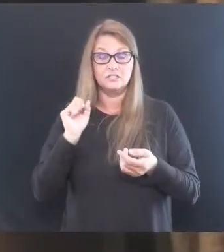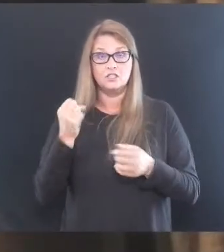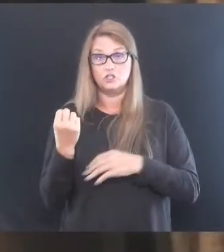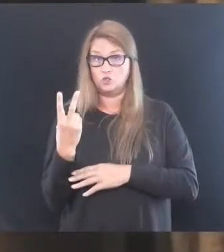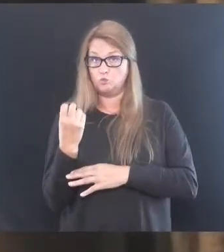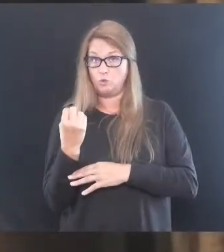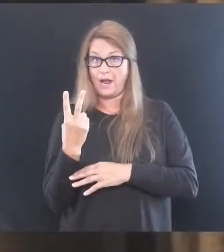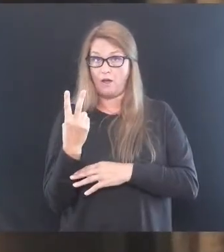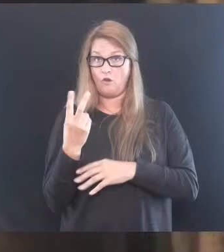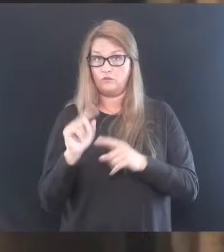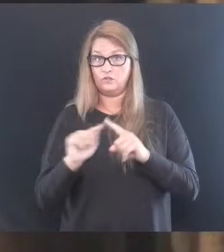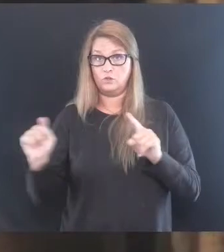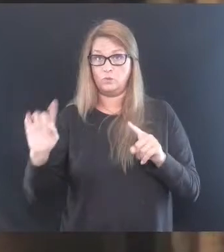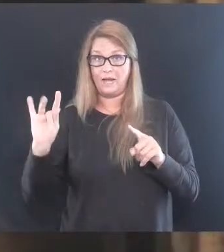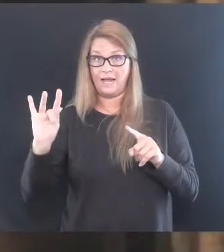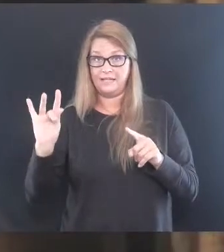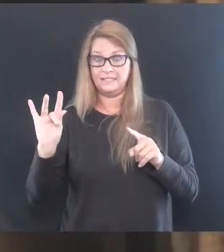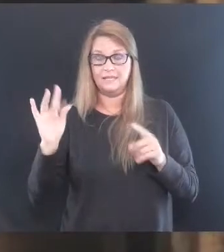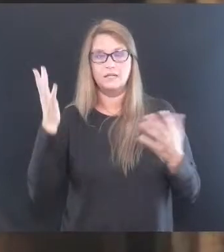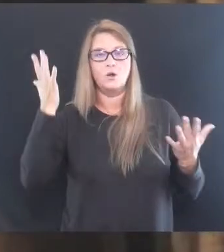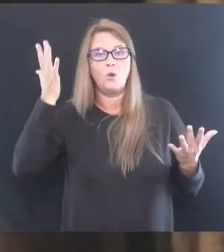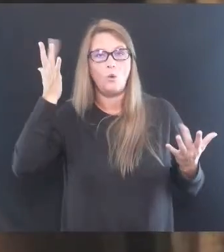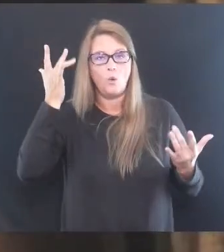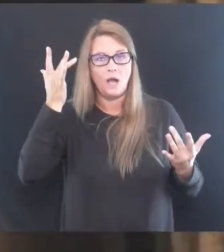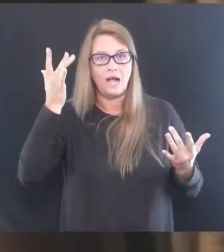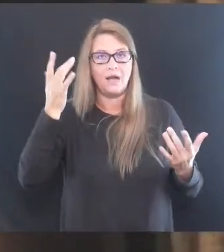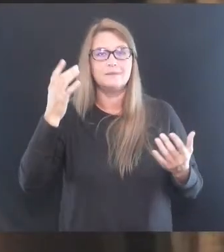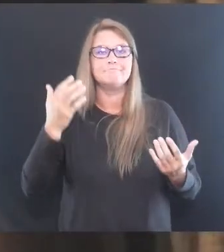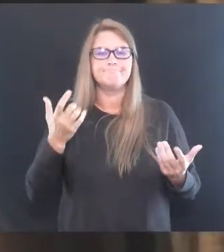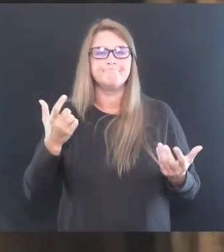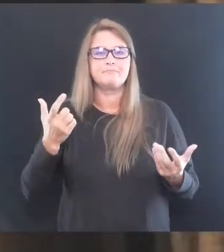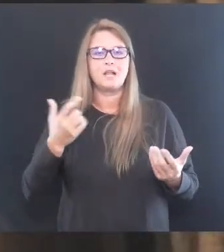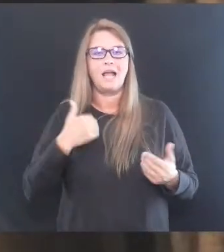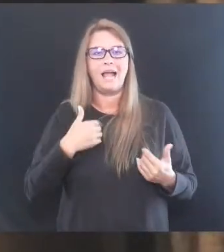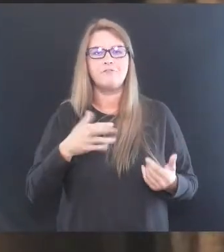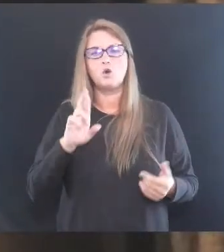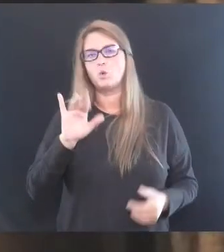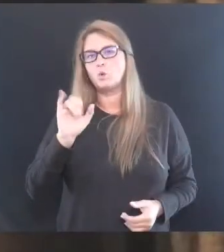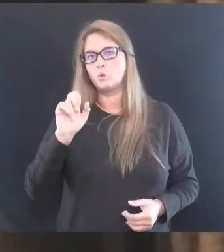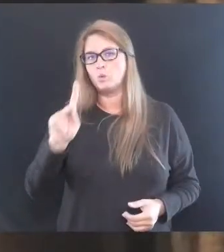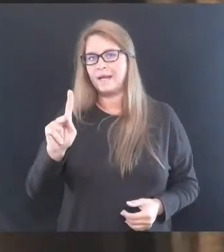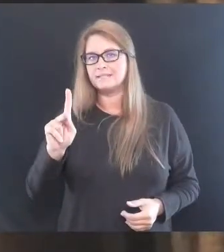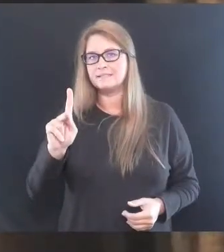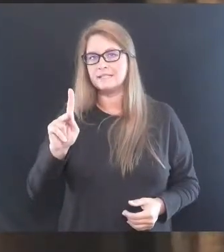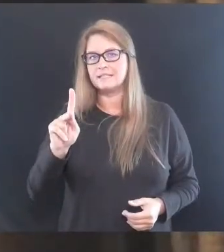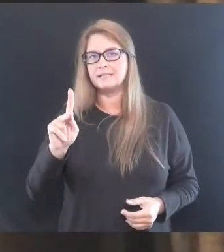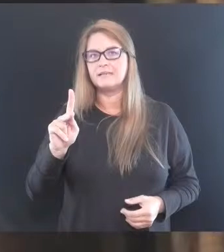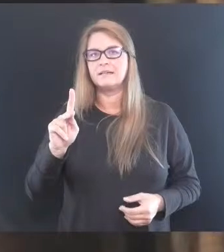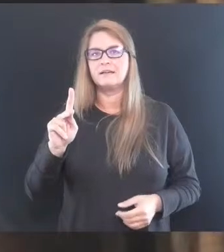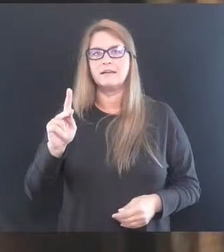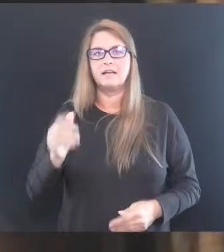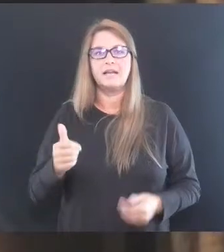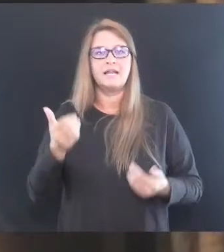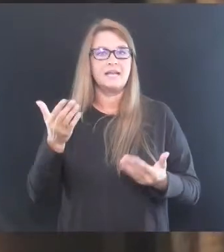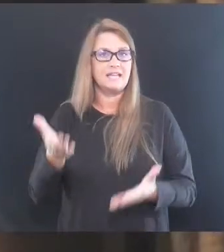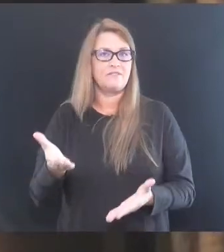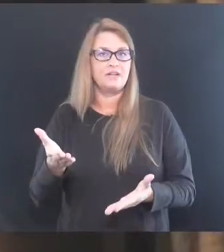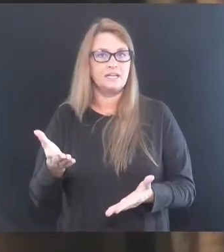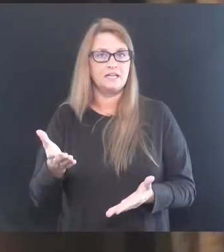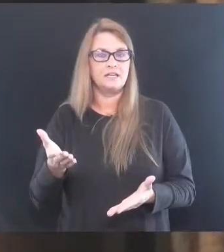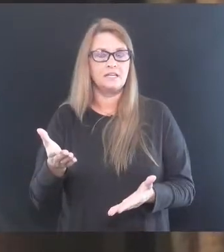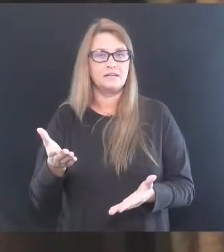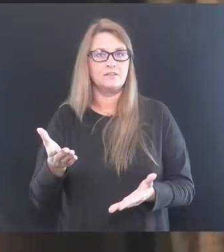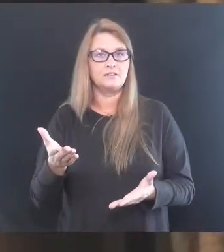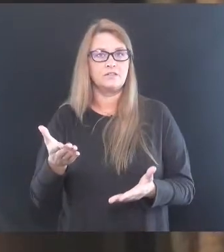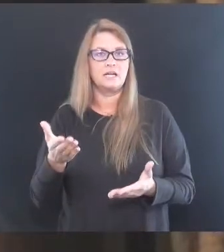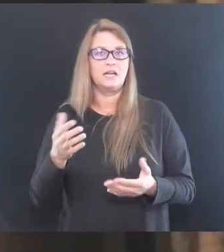12, between 12 and 18, because there are questions about risk-benefit issues given the relatively